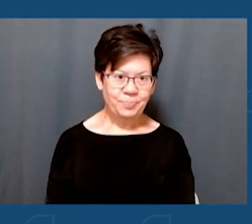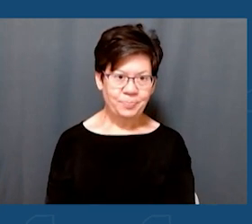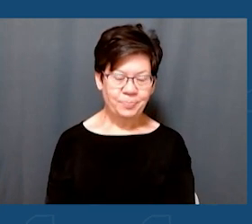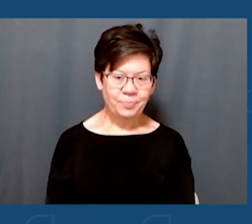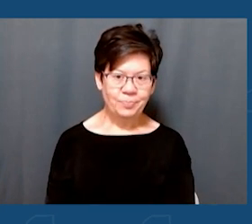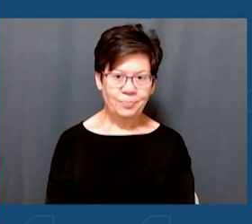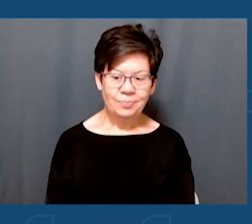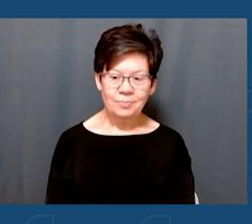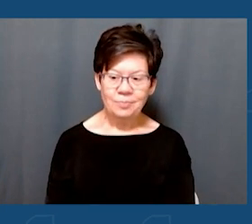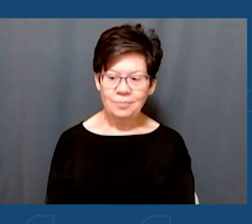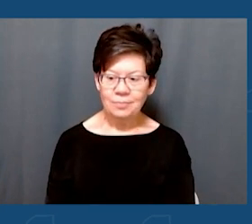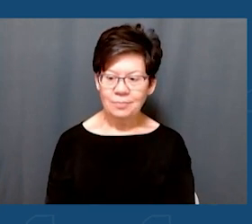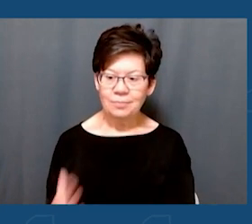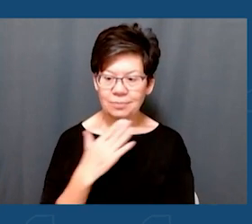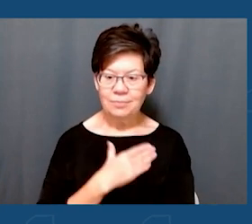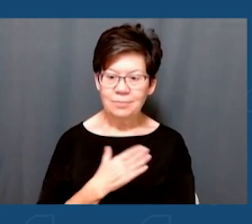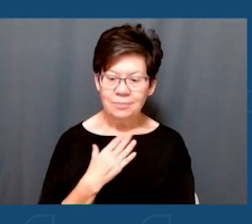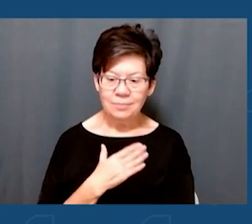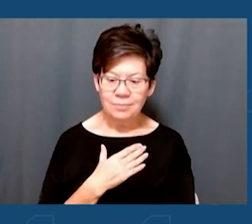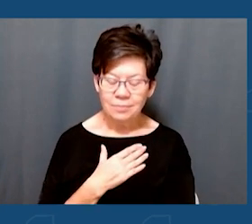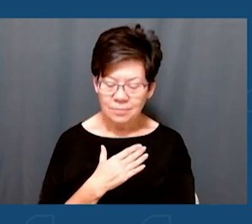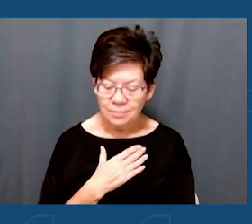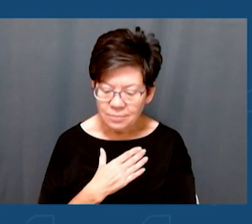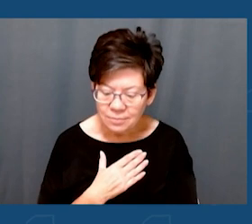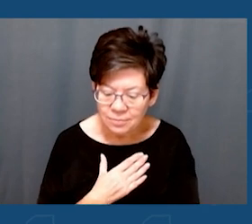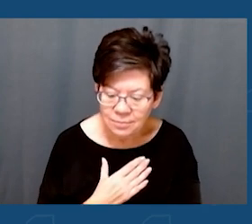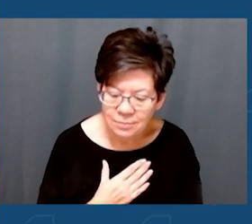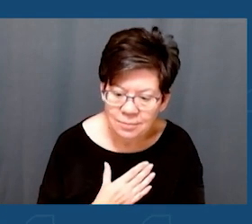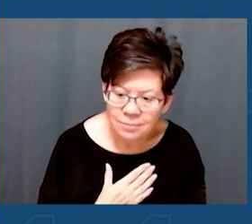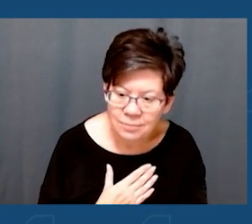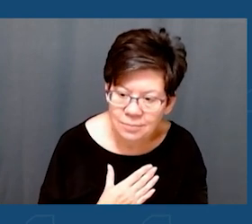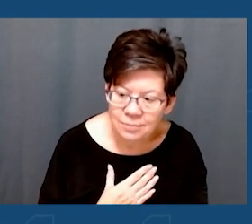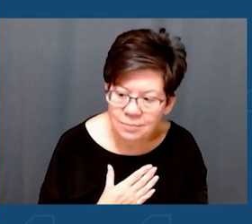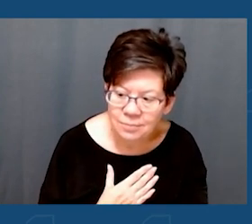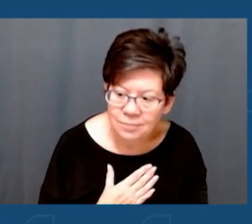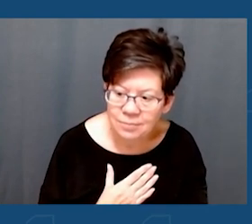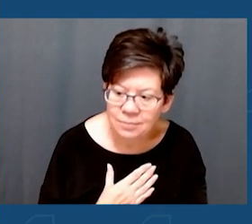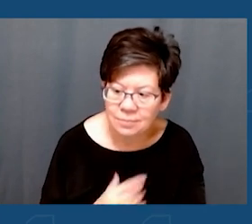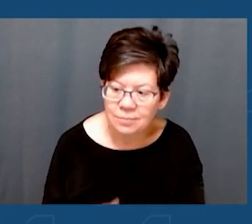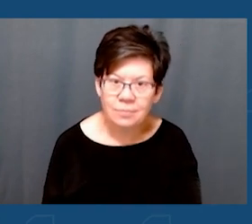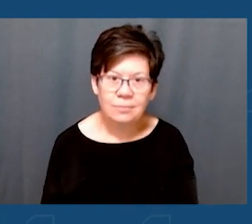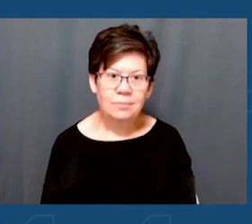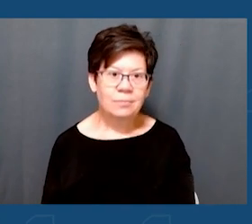Please welcome New York State Assembly Majority Leader Crystal People-Stokes.